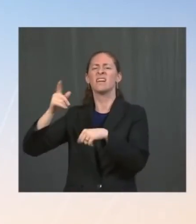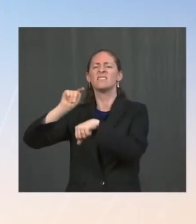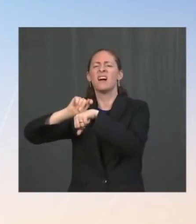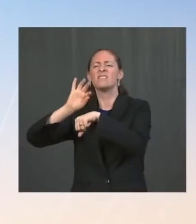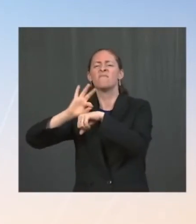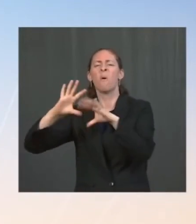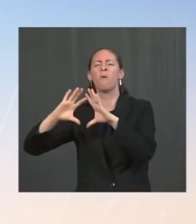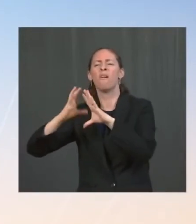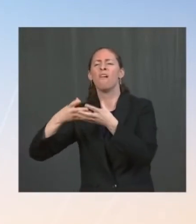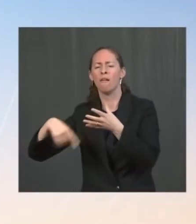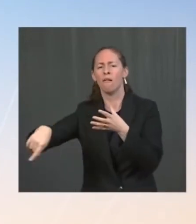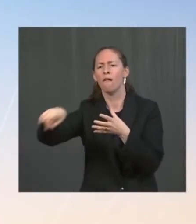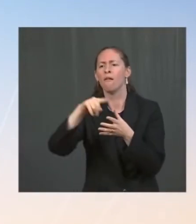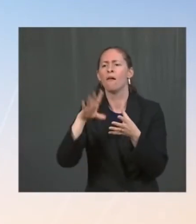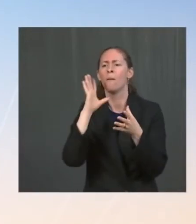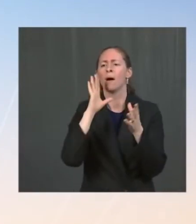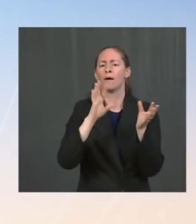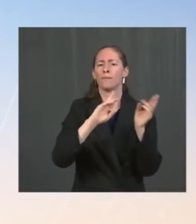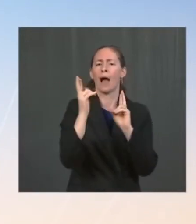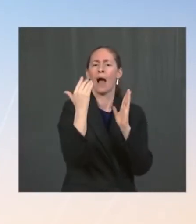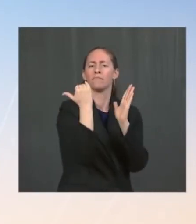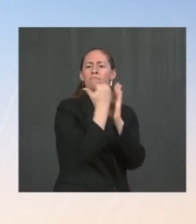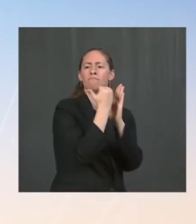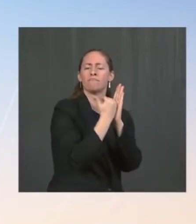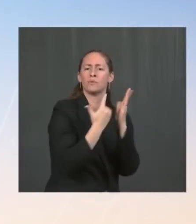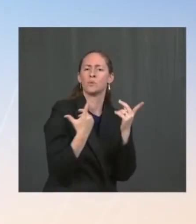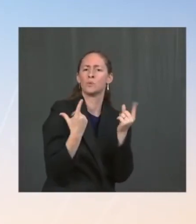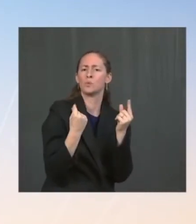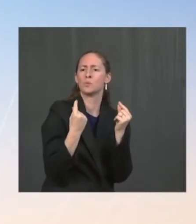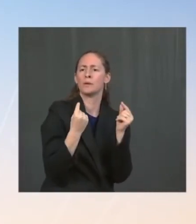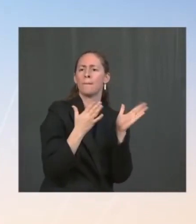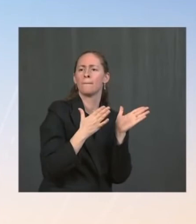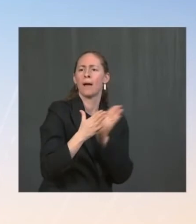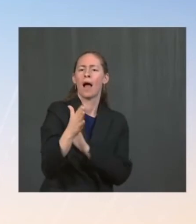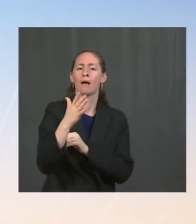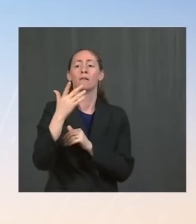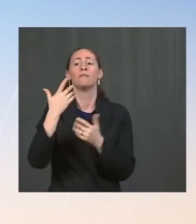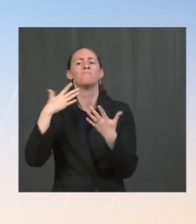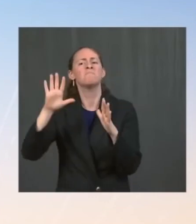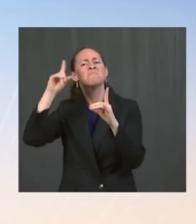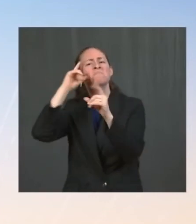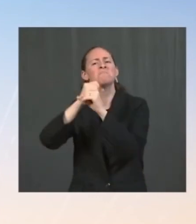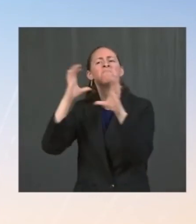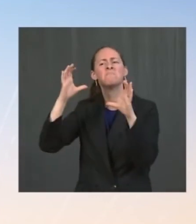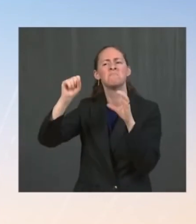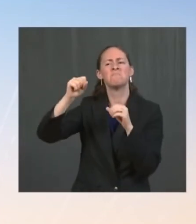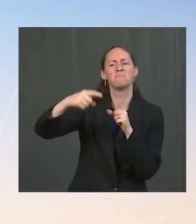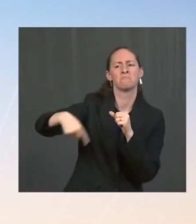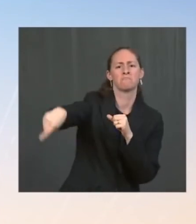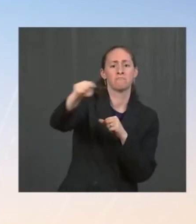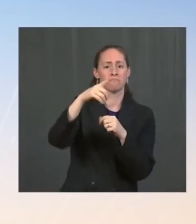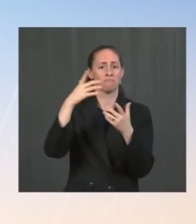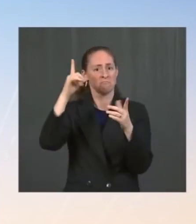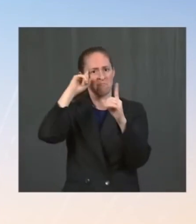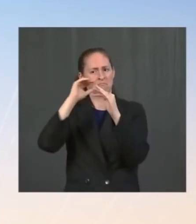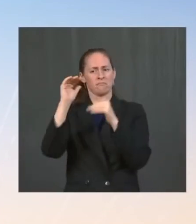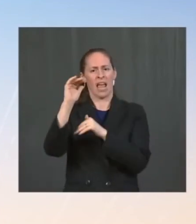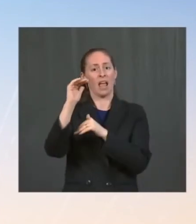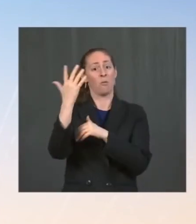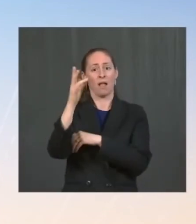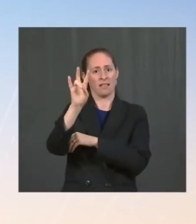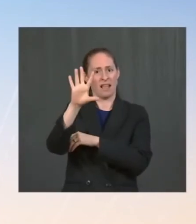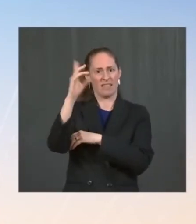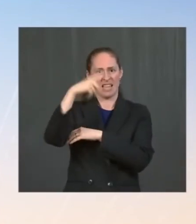up period, and we expect federal employees will have about 75 days to be fully vaccinated. That gives people more than